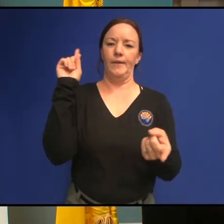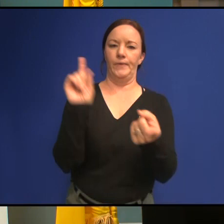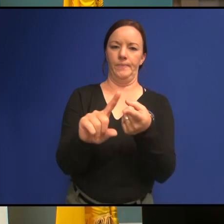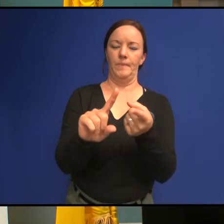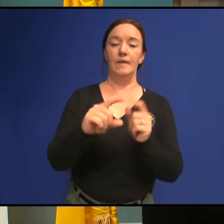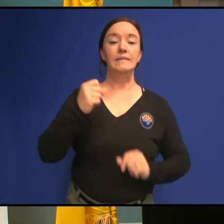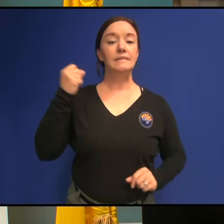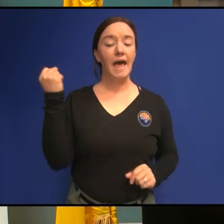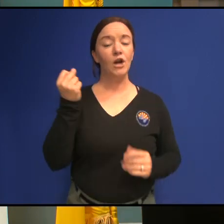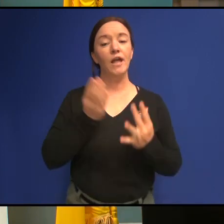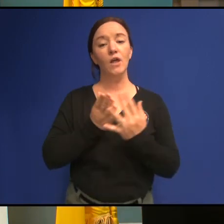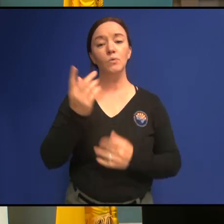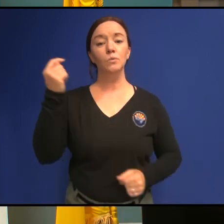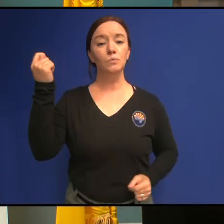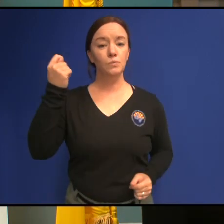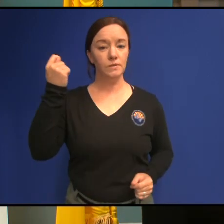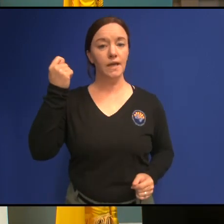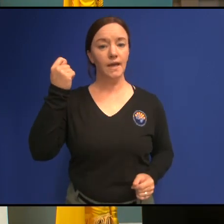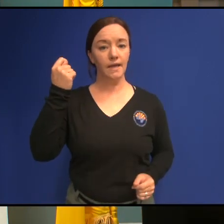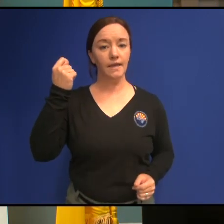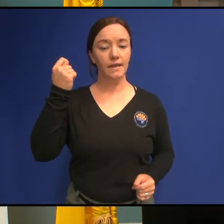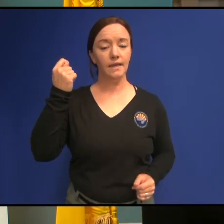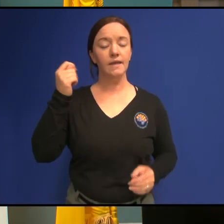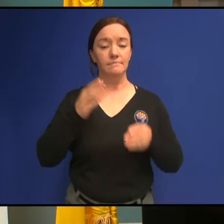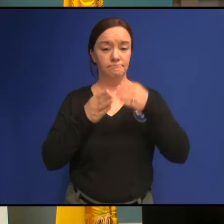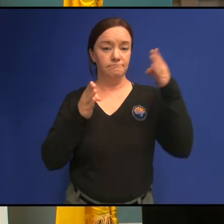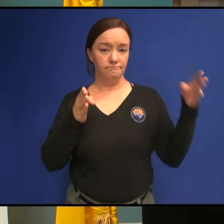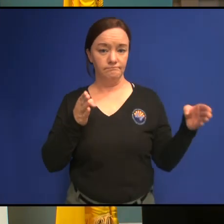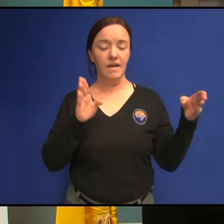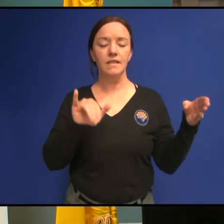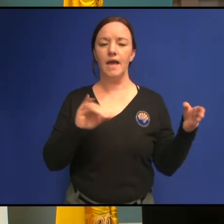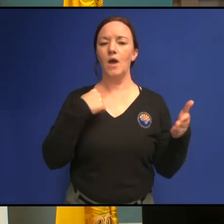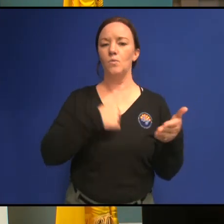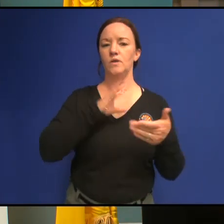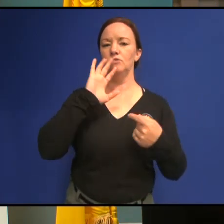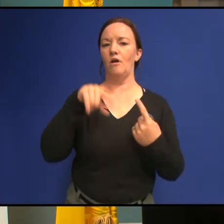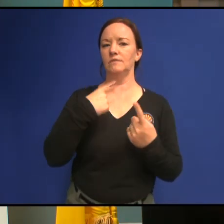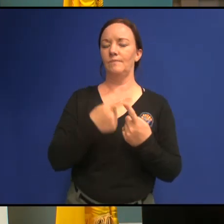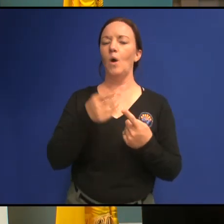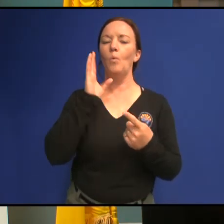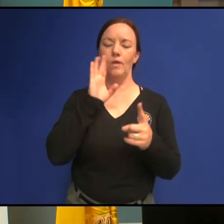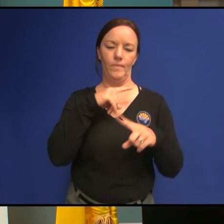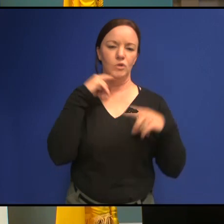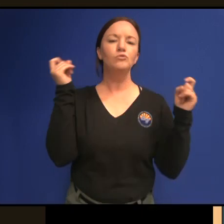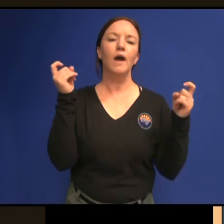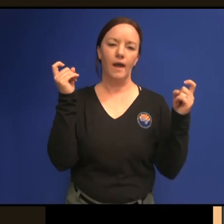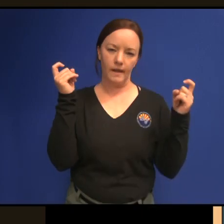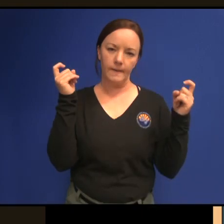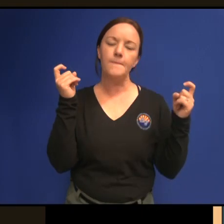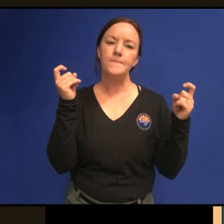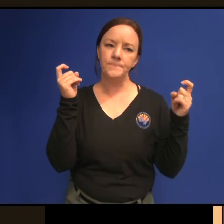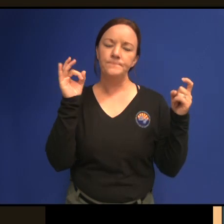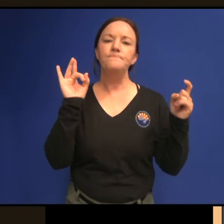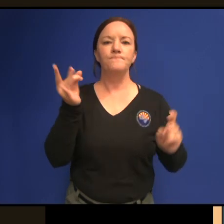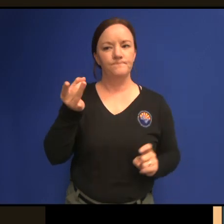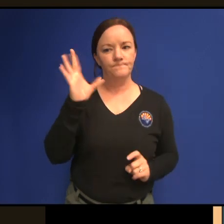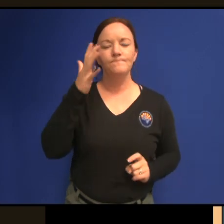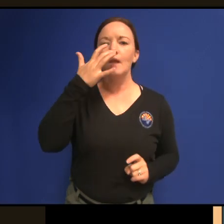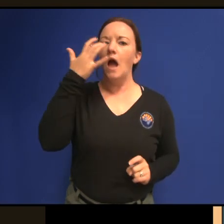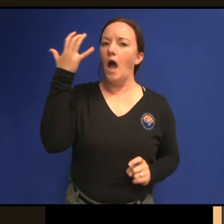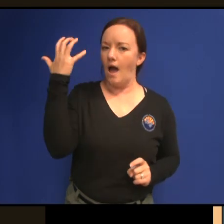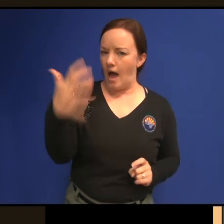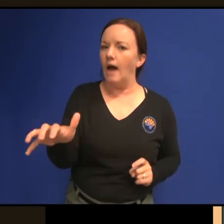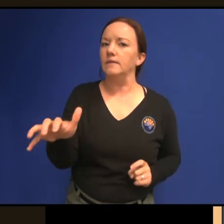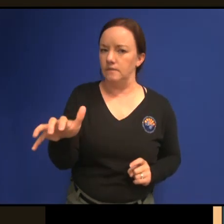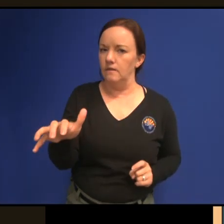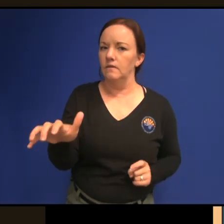Saturday through Tuesday, that's that period that we've talked about where we're really going to be dry. We're going to be excessively hot during